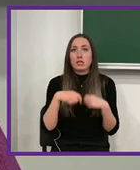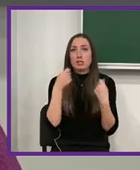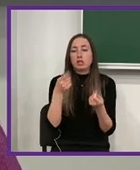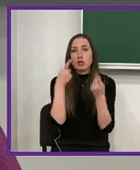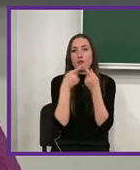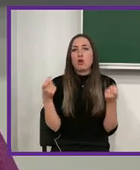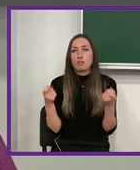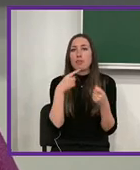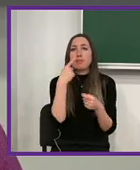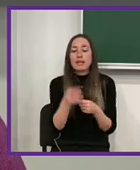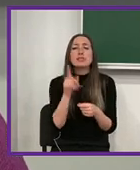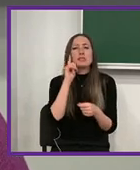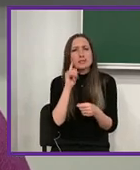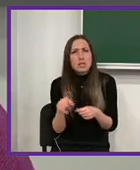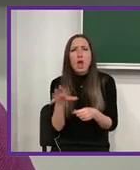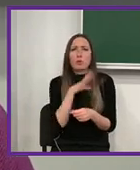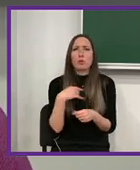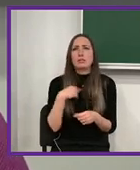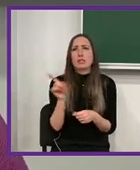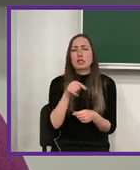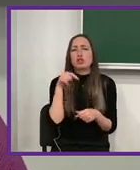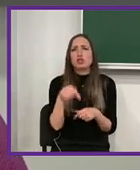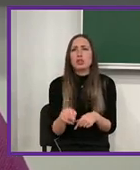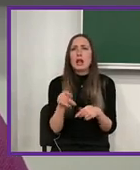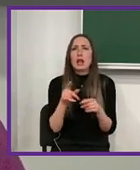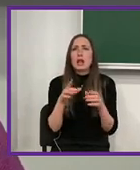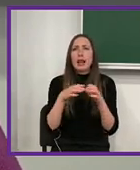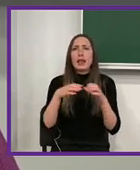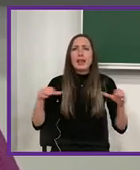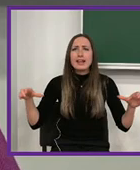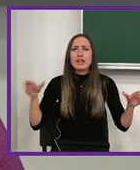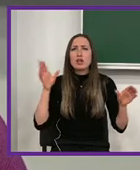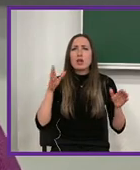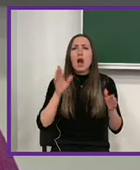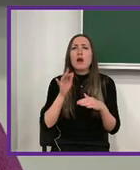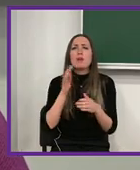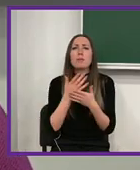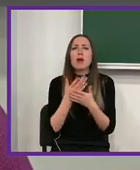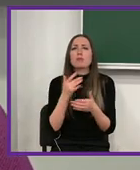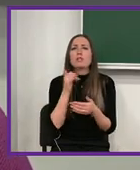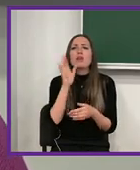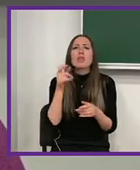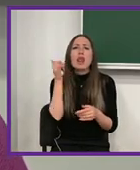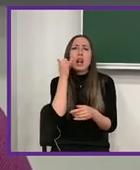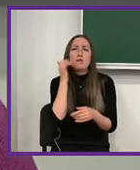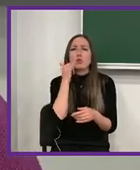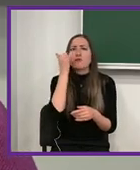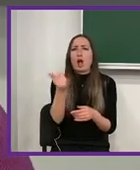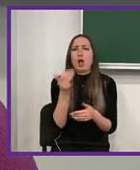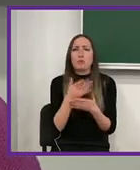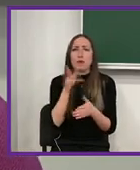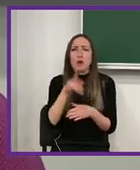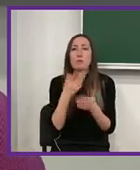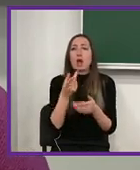this hotline. If something is going wrong, if you are not being paid on time by your agency, if you're not being paid on time